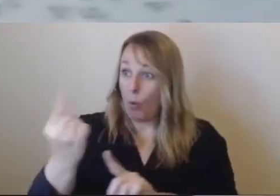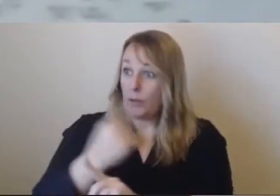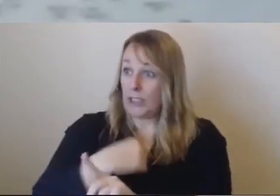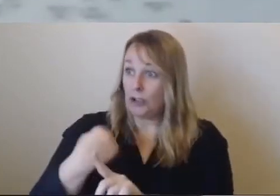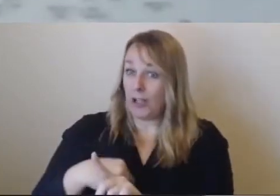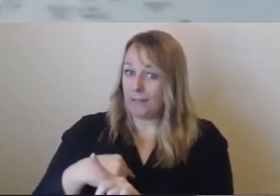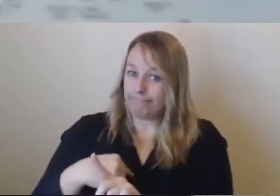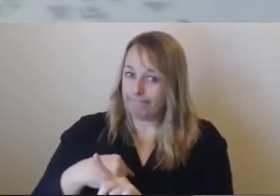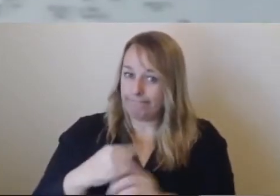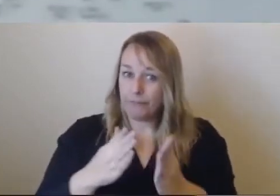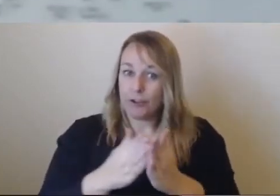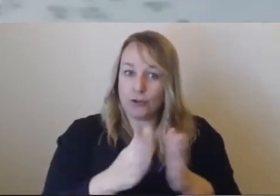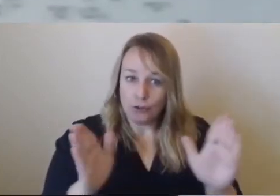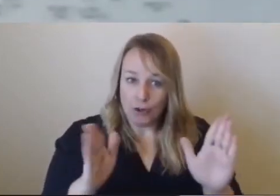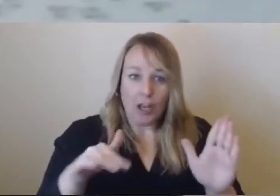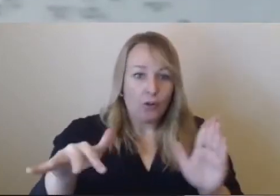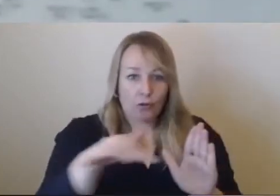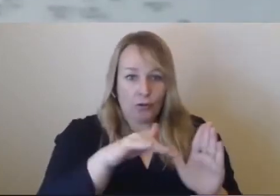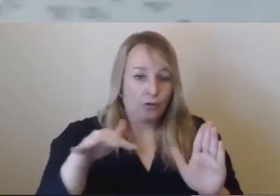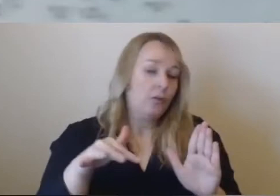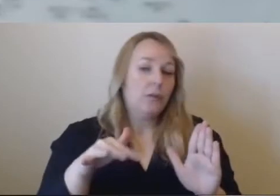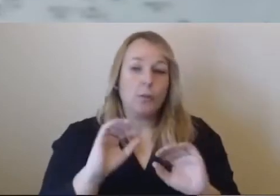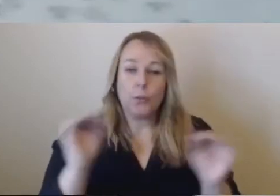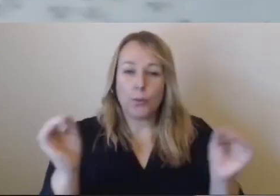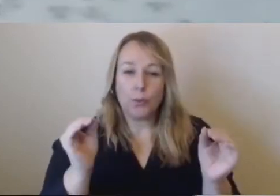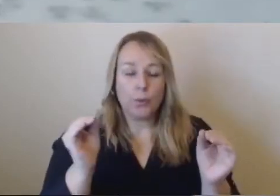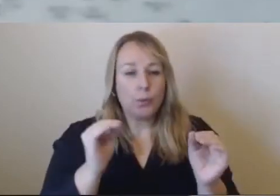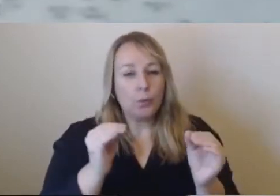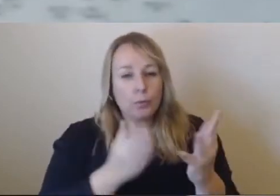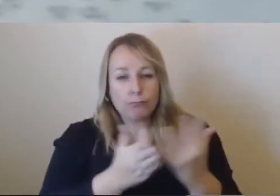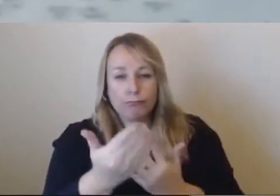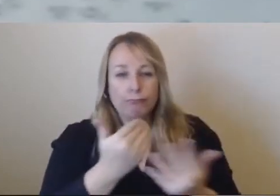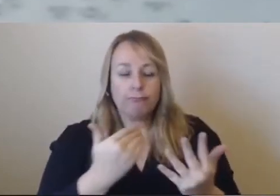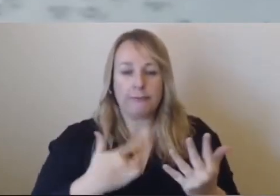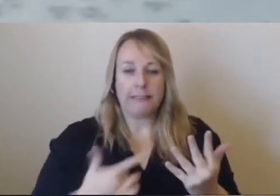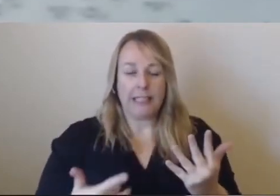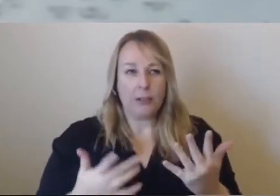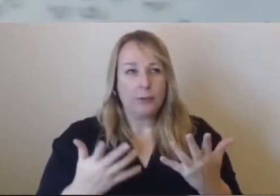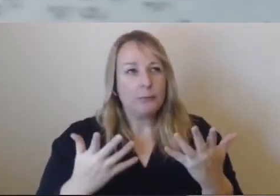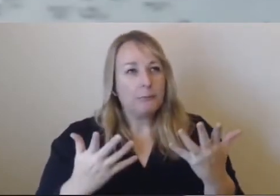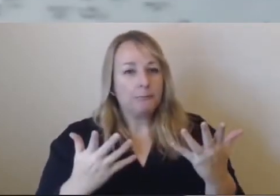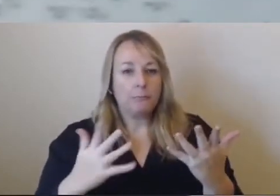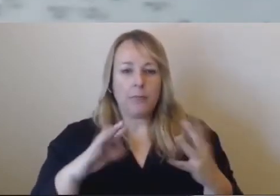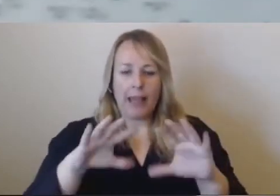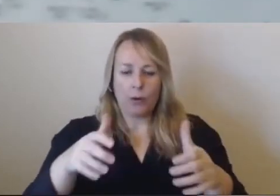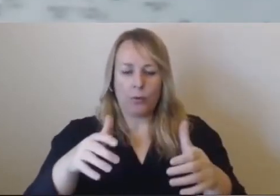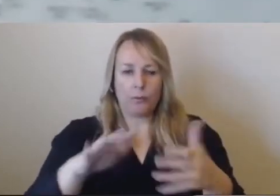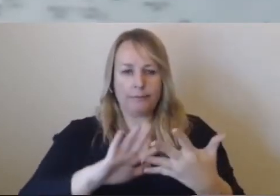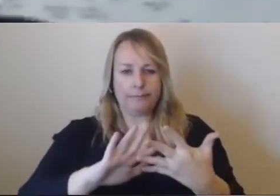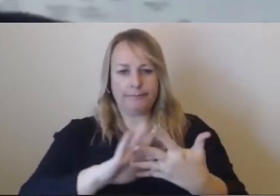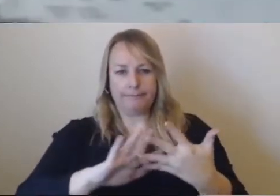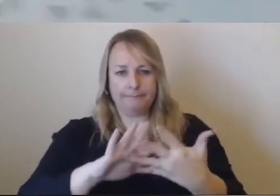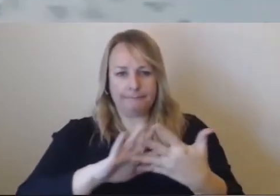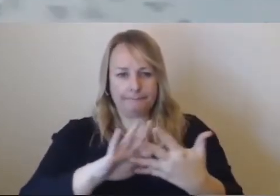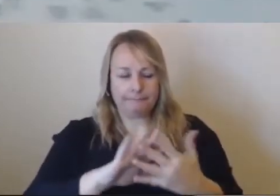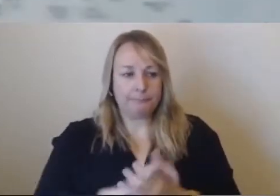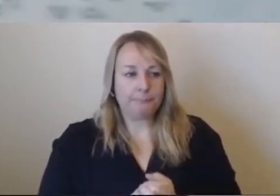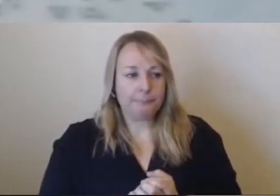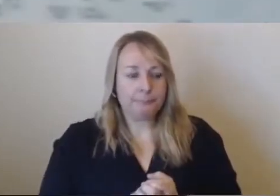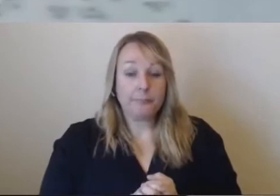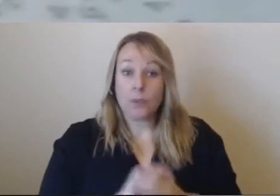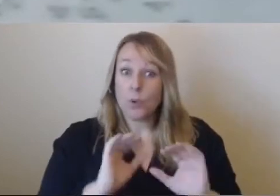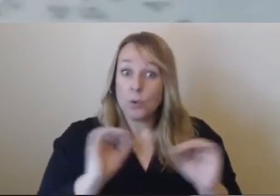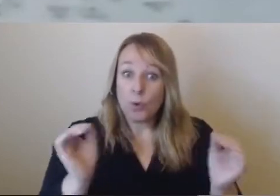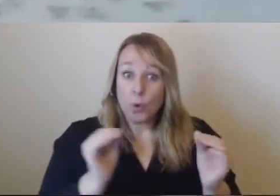general, this tends to be a very obscure regime. Now, the lack of transparency doesn't make it